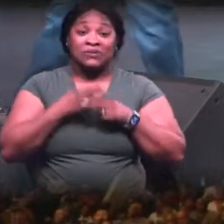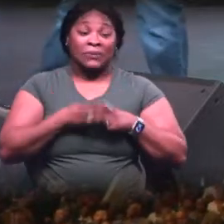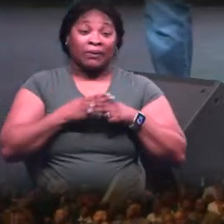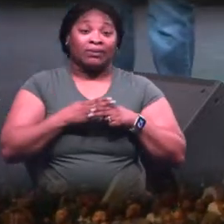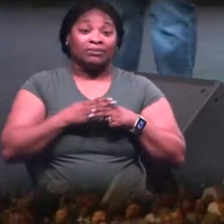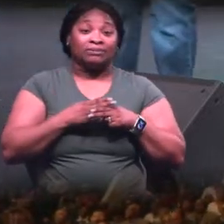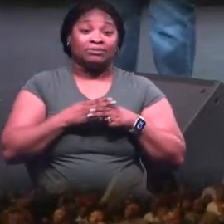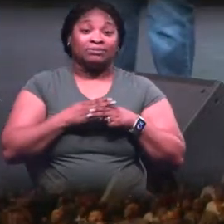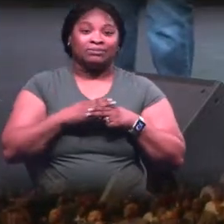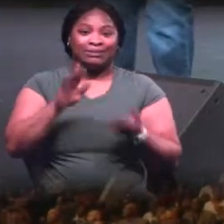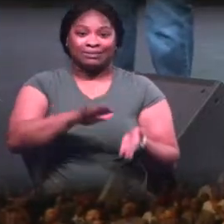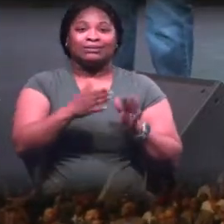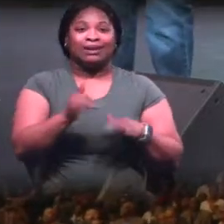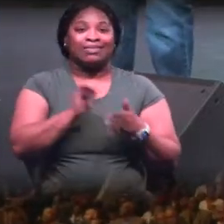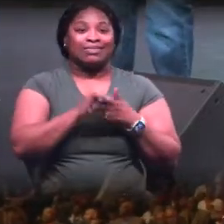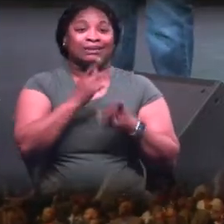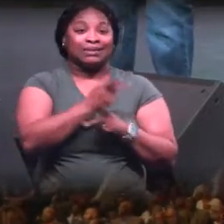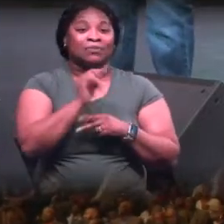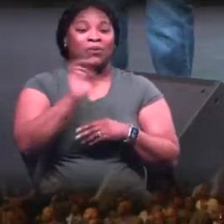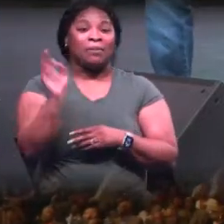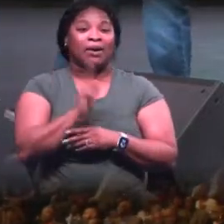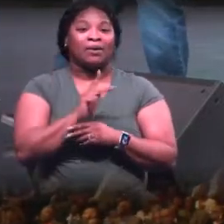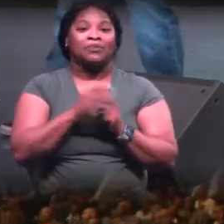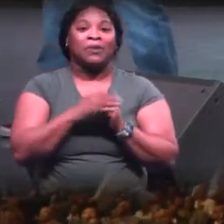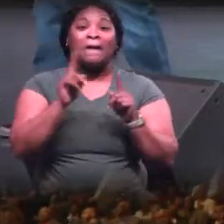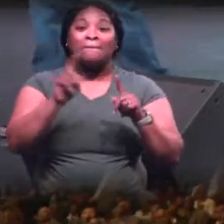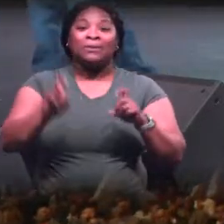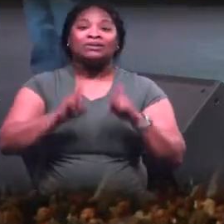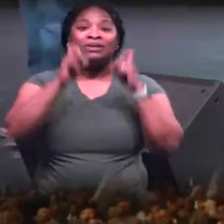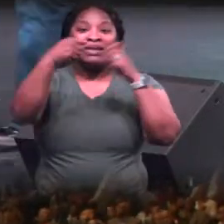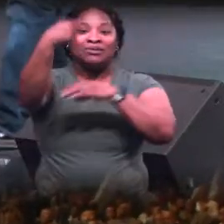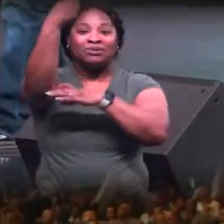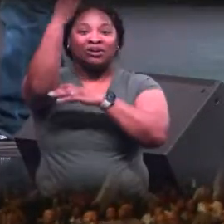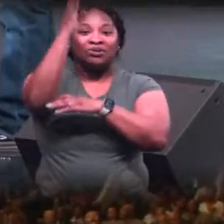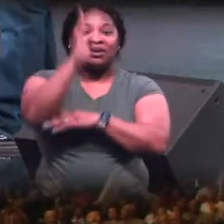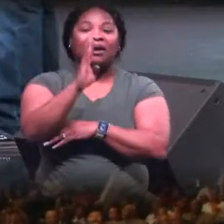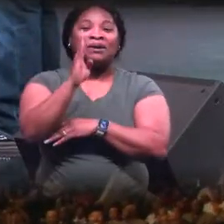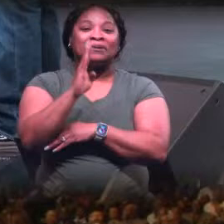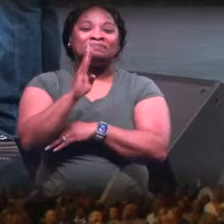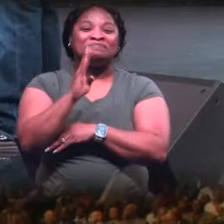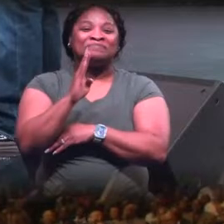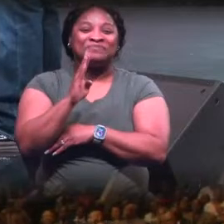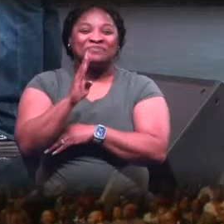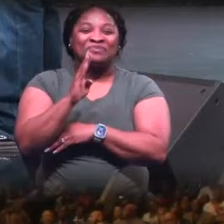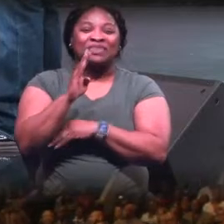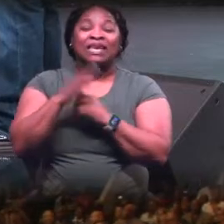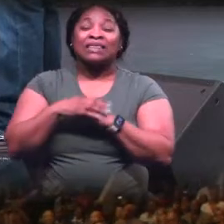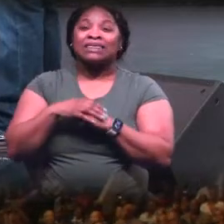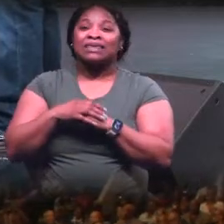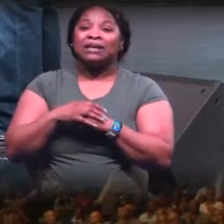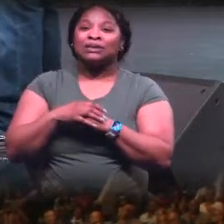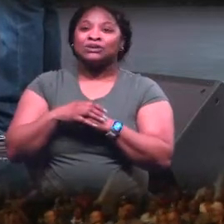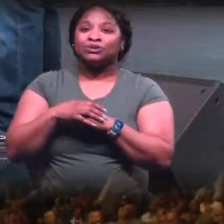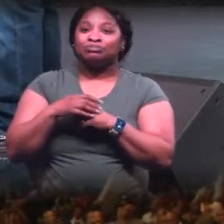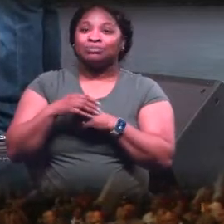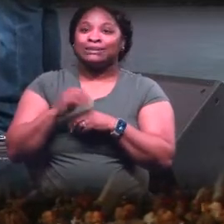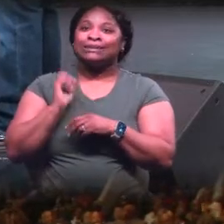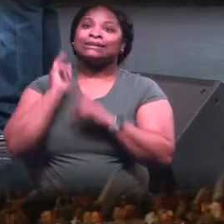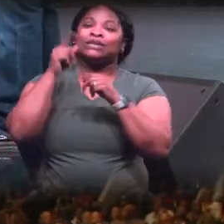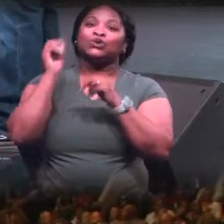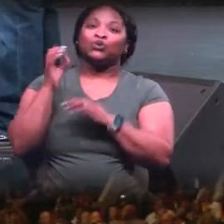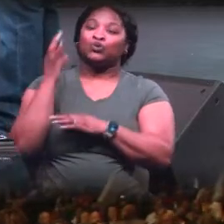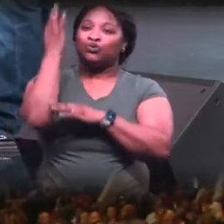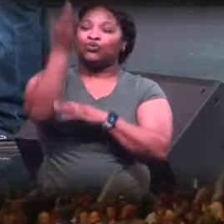and that's holding you back. But the gift of God that's catapulting you forward, the gift of